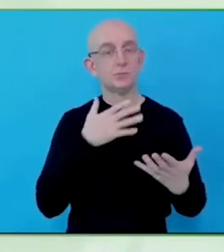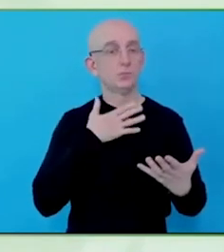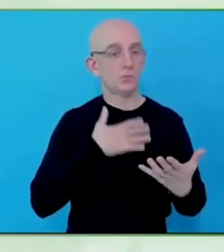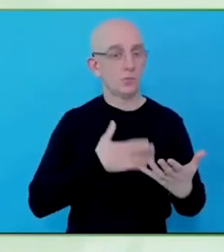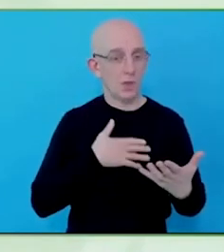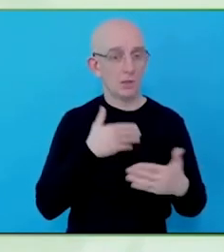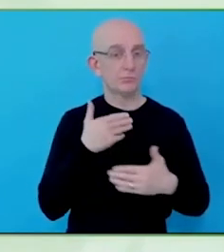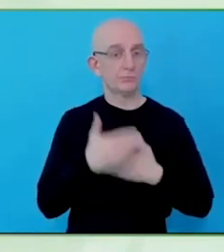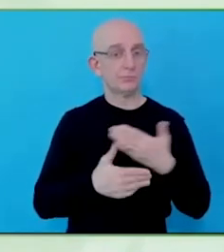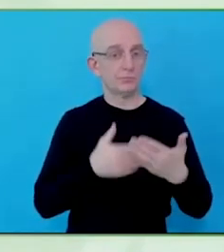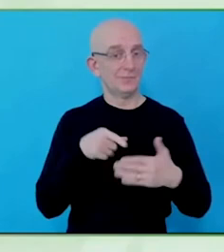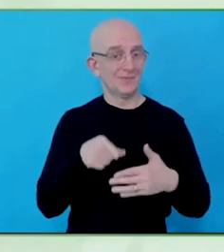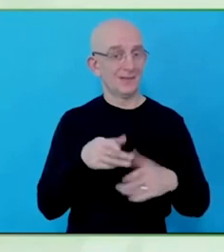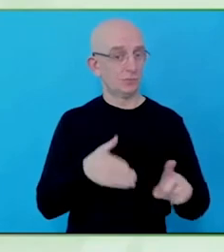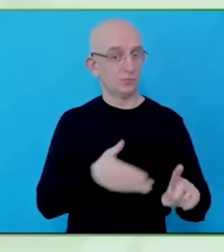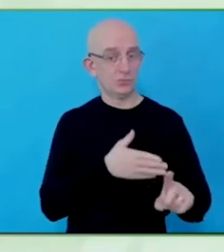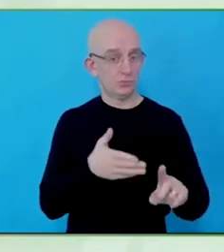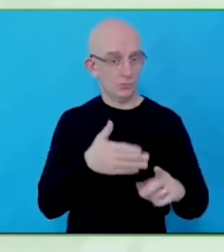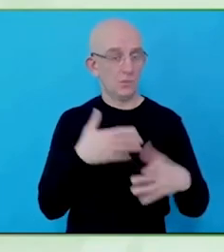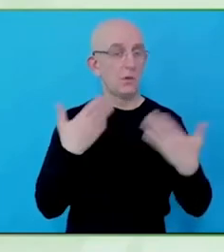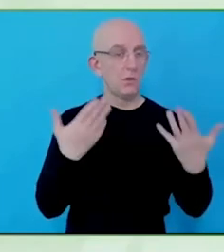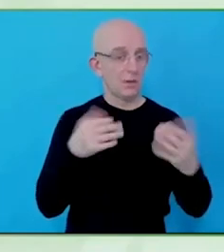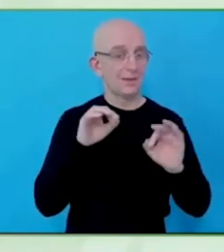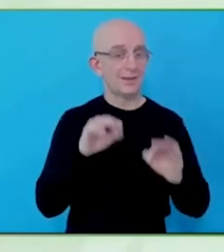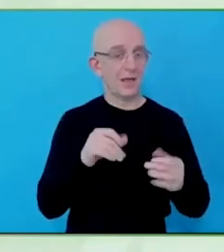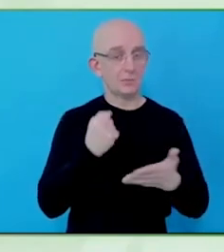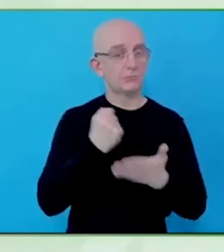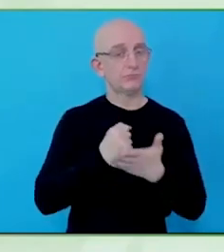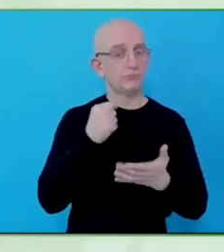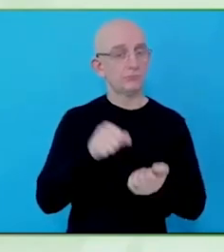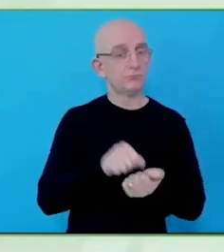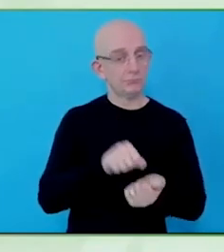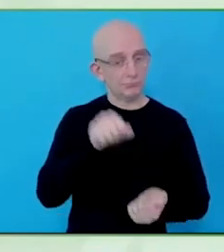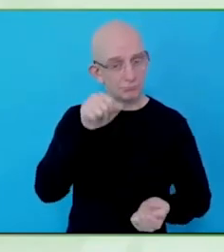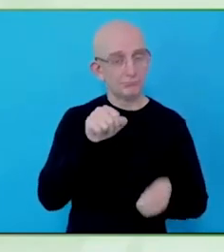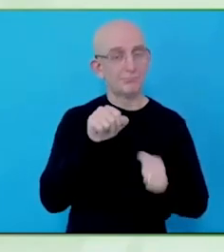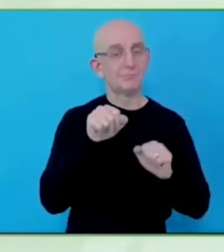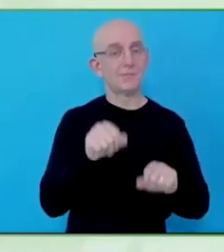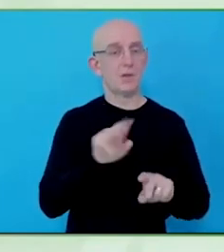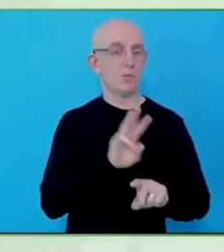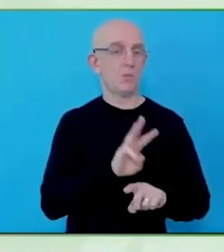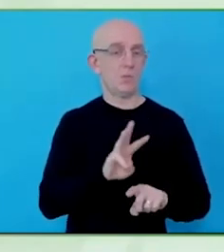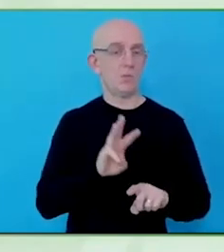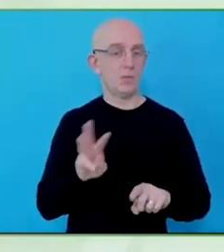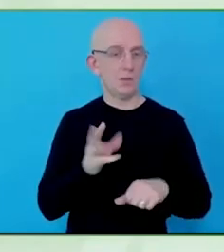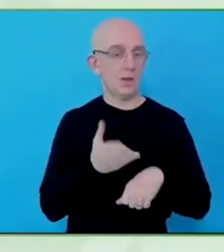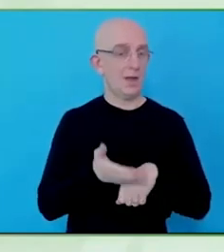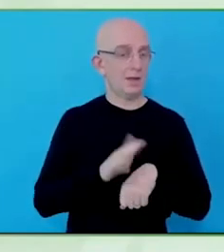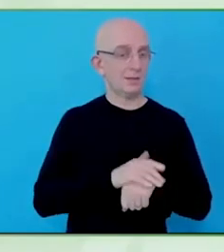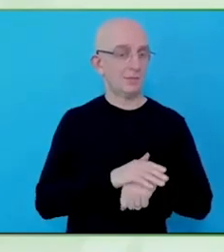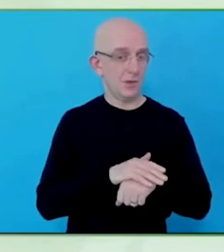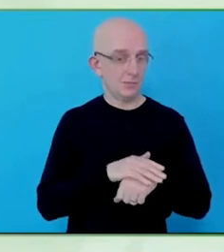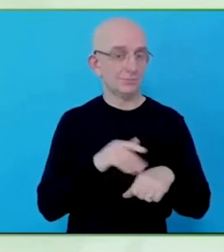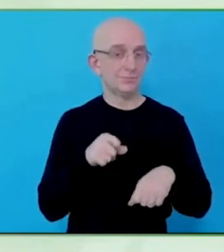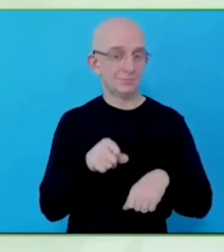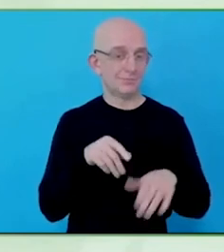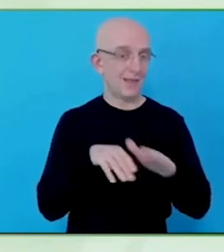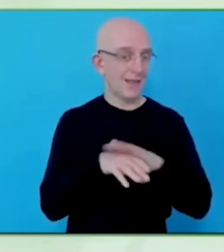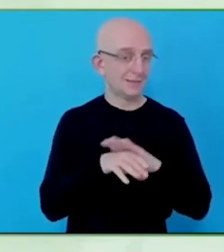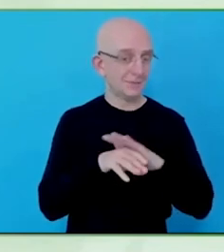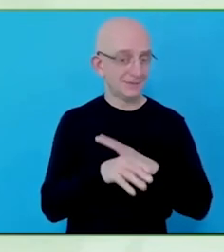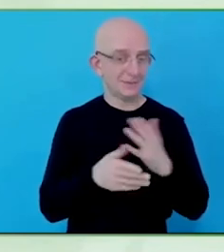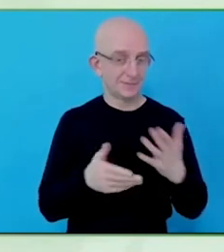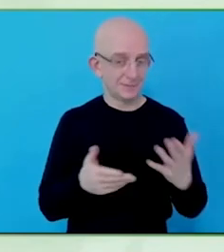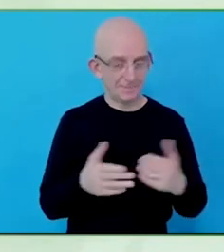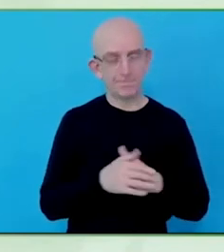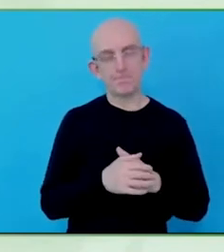yeah. And that gets you started. Lionel, brief one on the 7C. Yeah, start simple. And I love that you gave your URL, so I'll give mine.